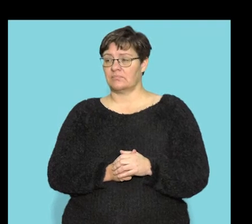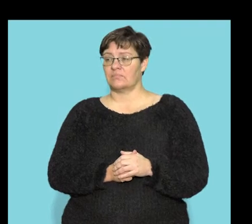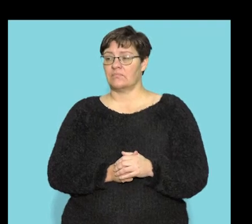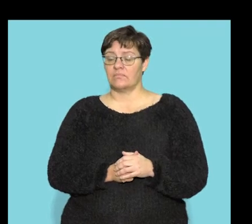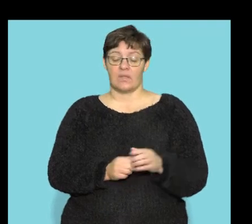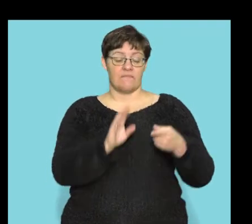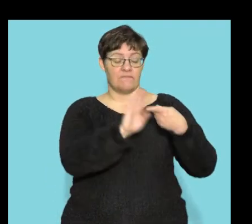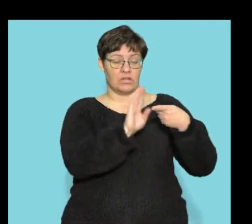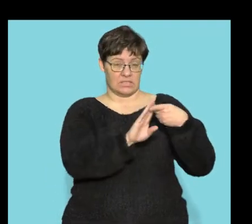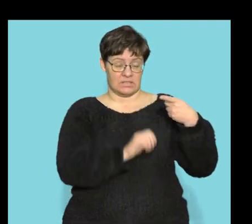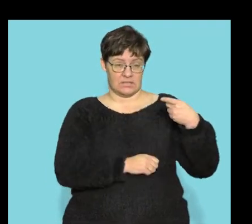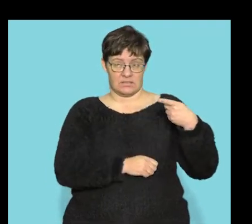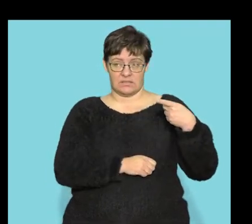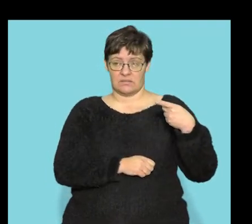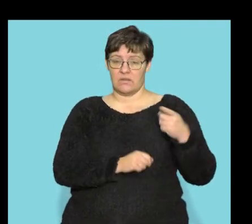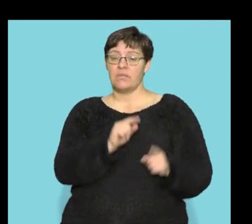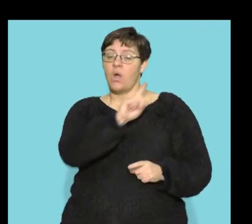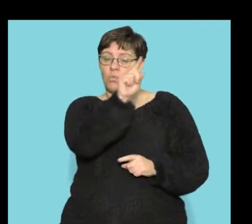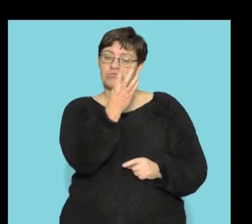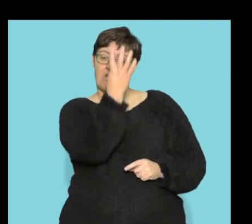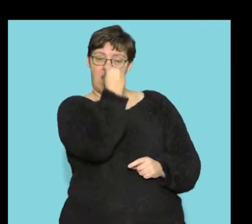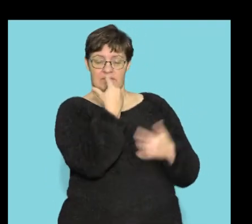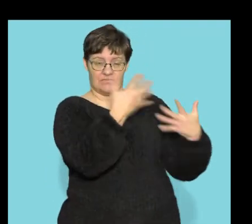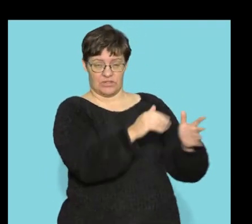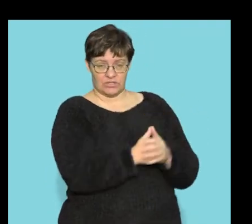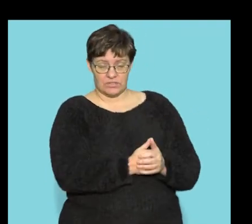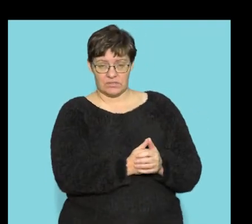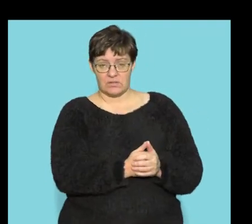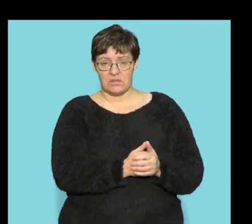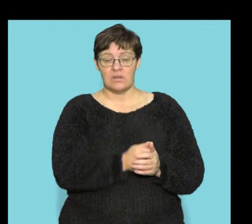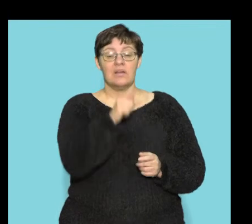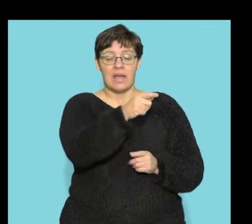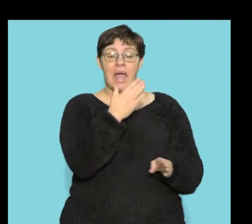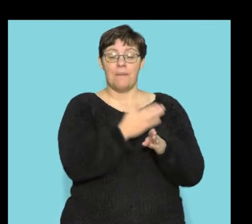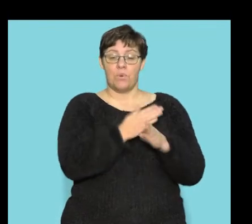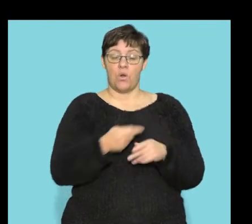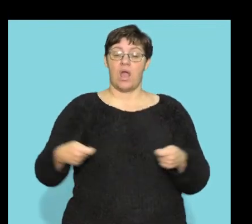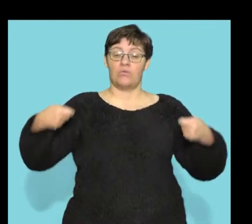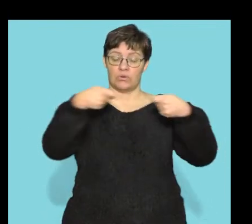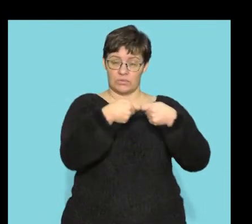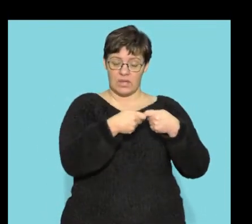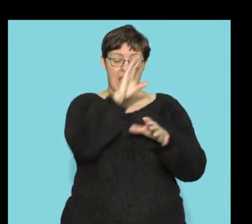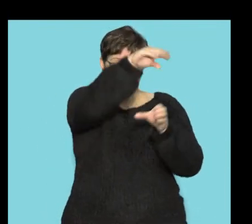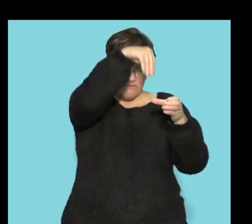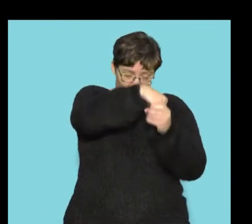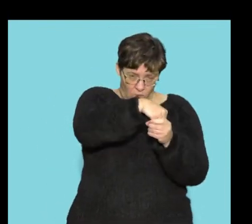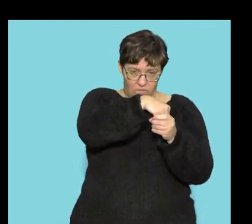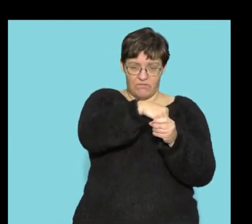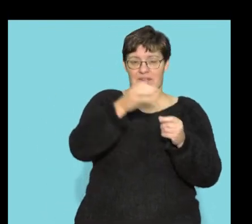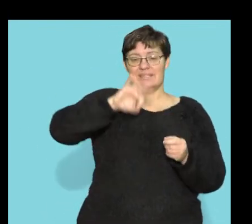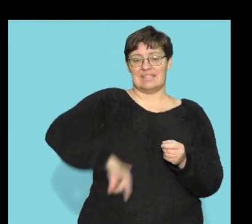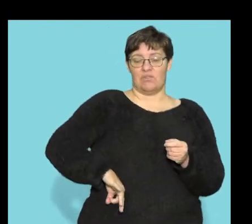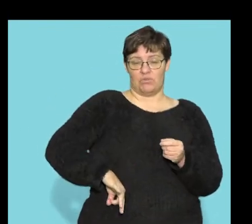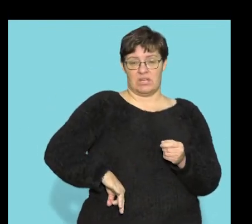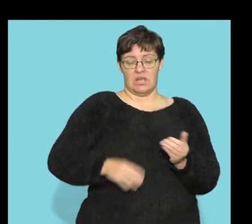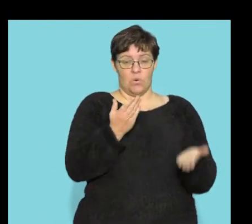the one that the question asked for, where the employer's contribution was part of my salaries and wages.